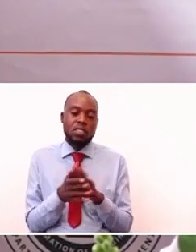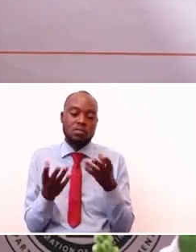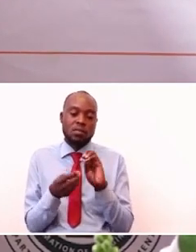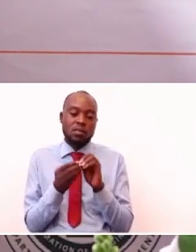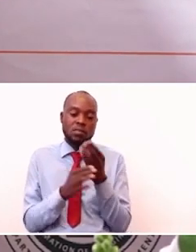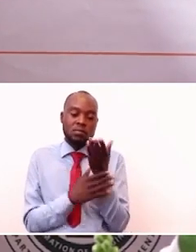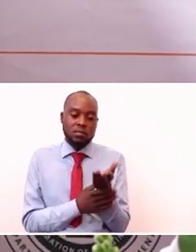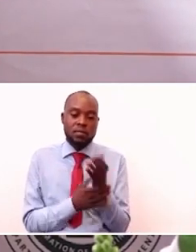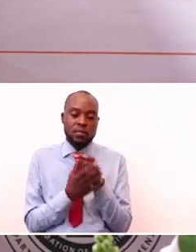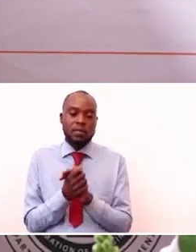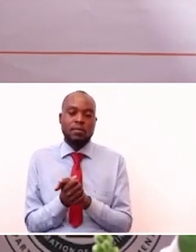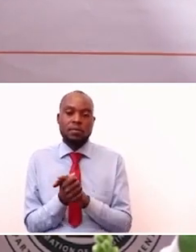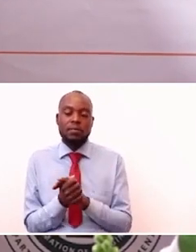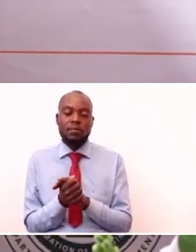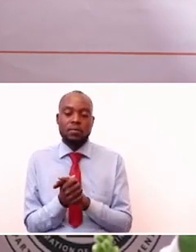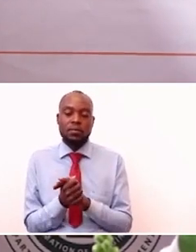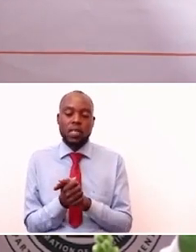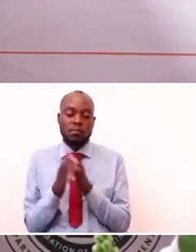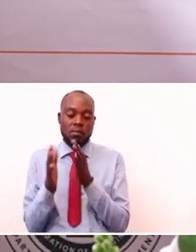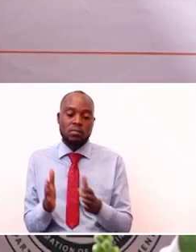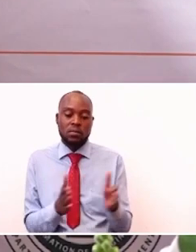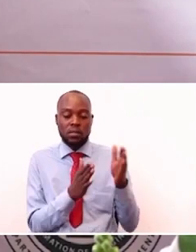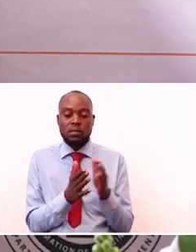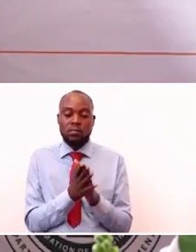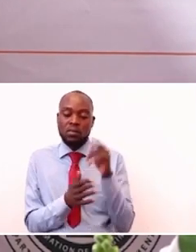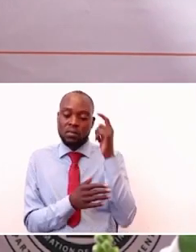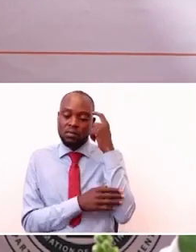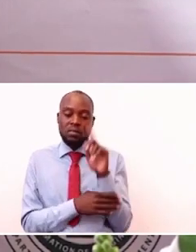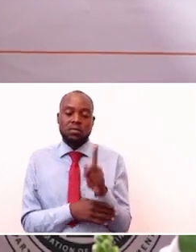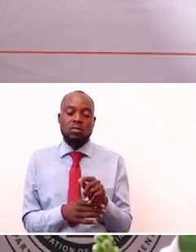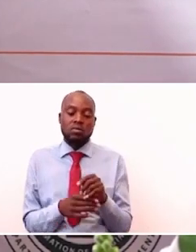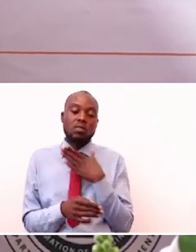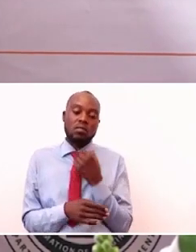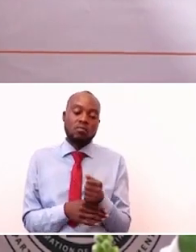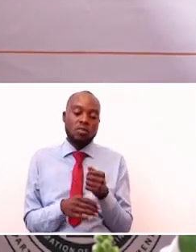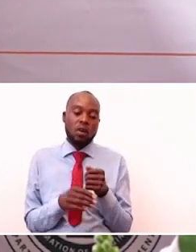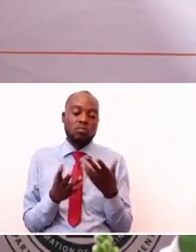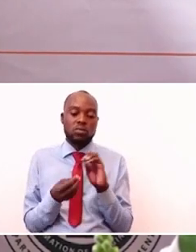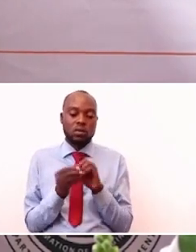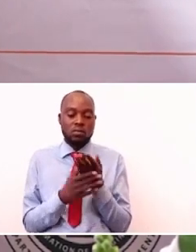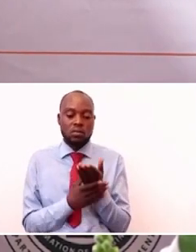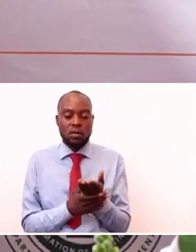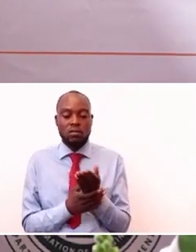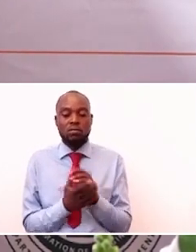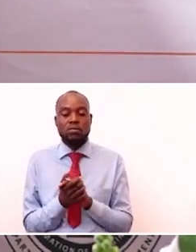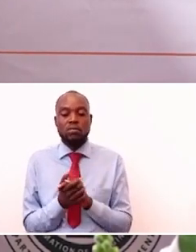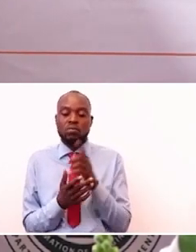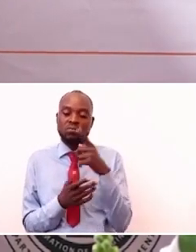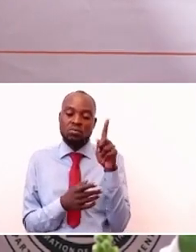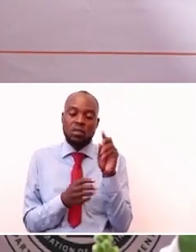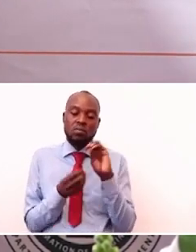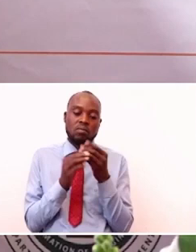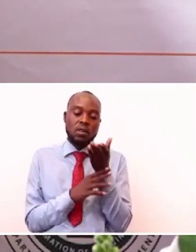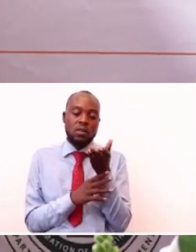happen. On the informal sector, I'm not sure we would want to really, or it would actually be possible to formalize